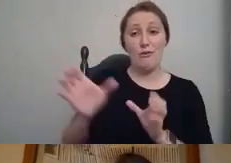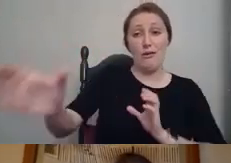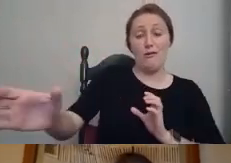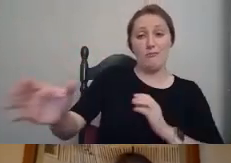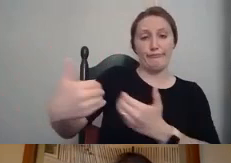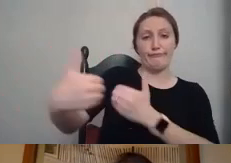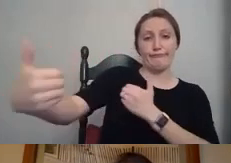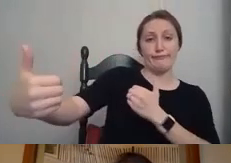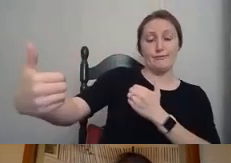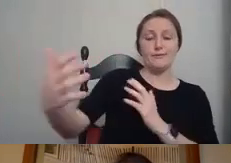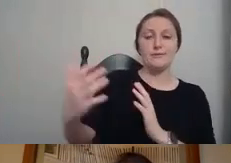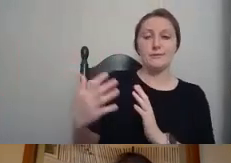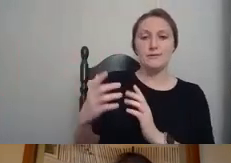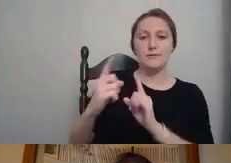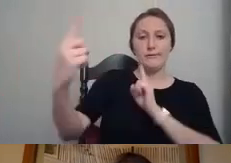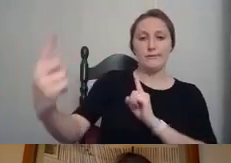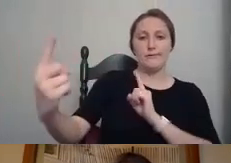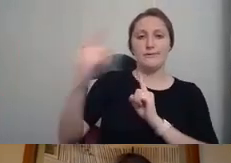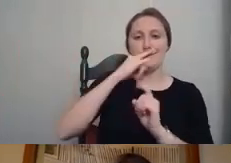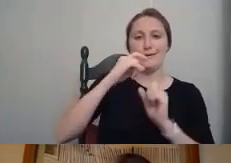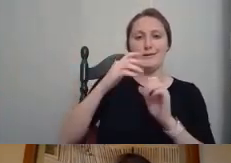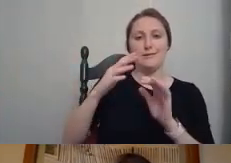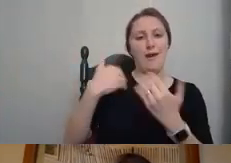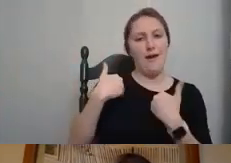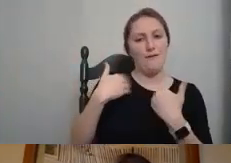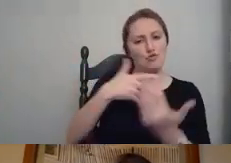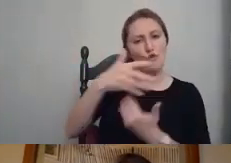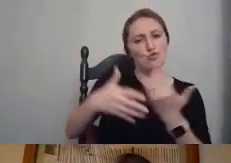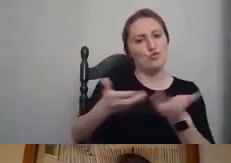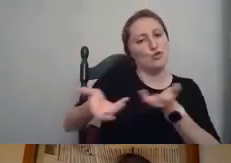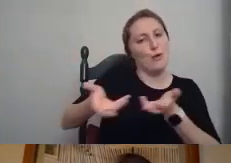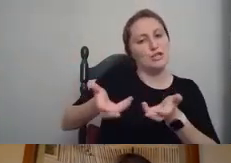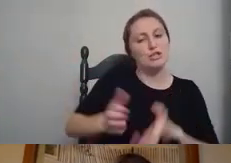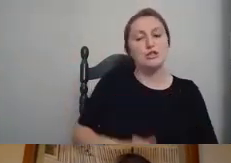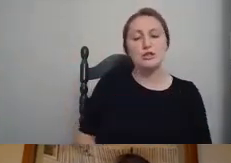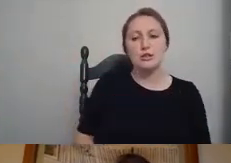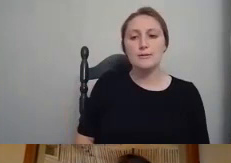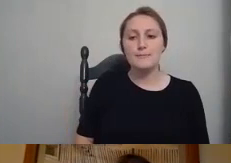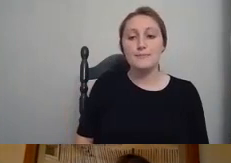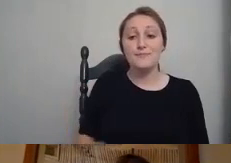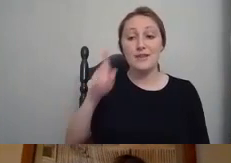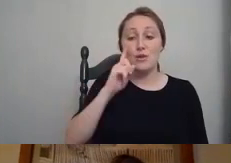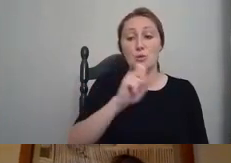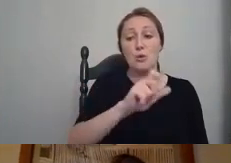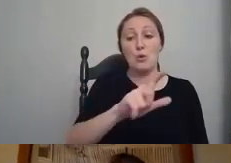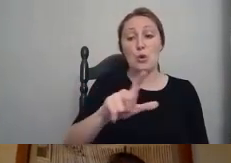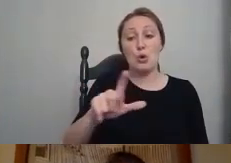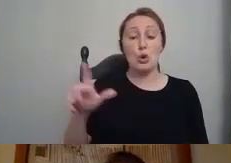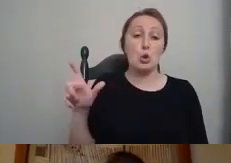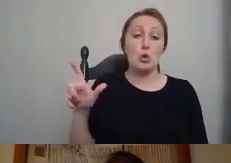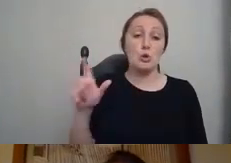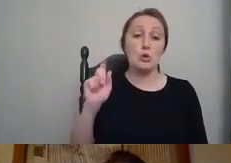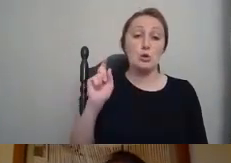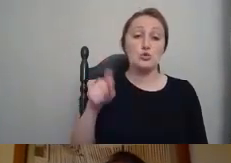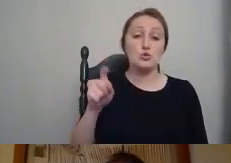kids do get some social interaction. And I think all of us should, maybe